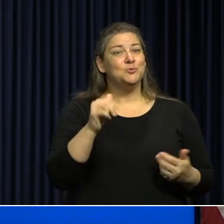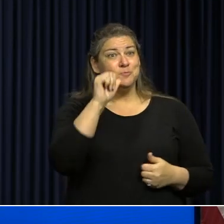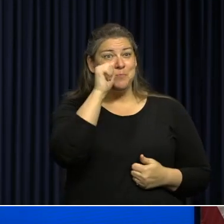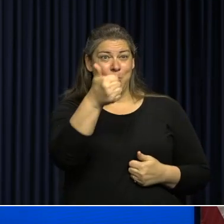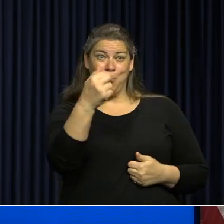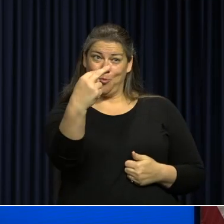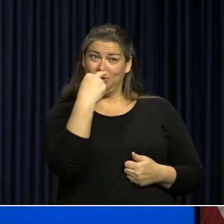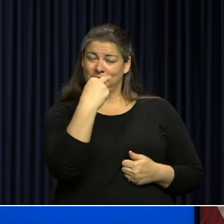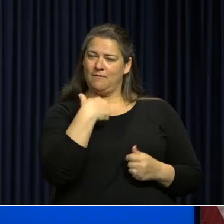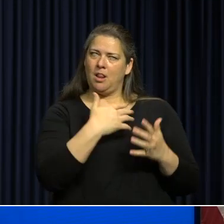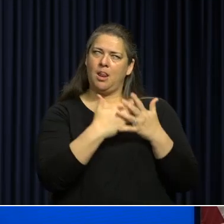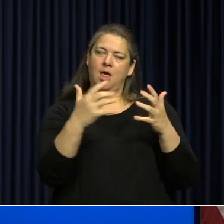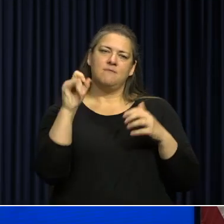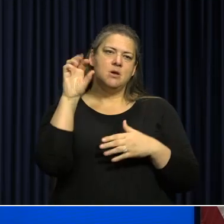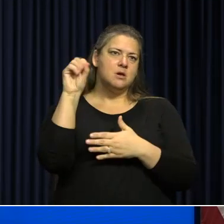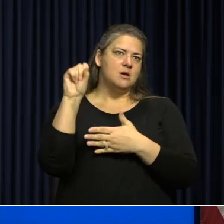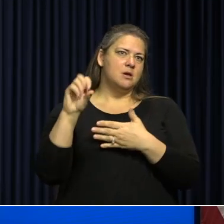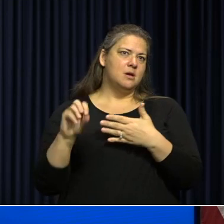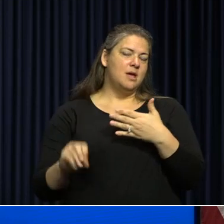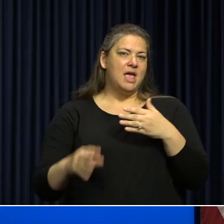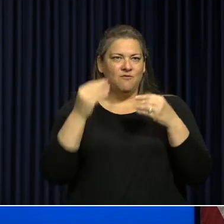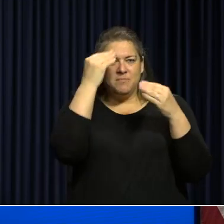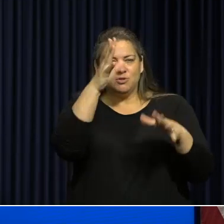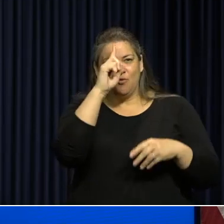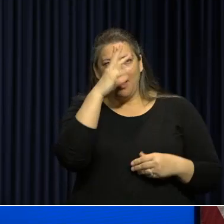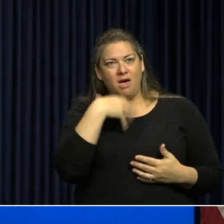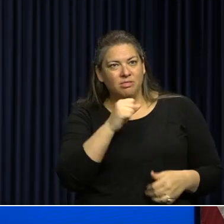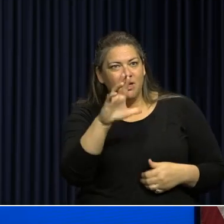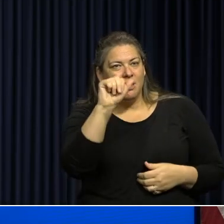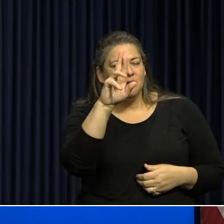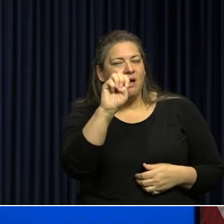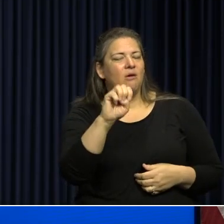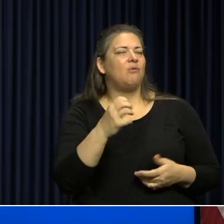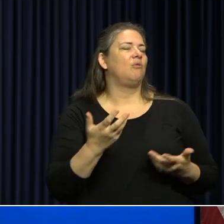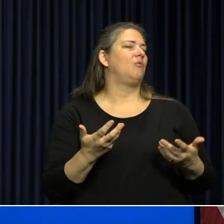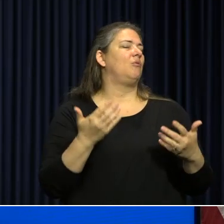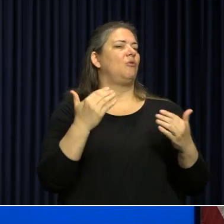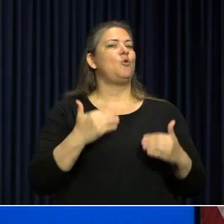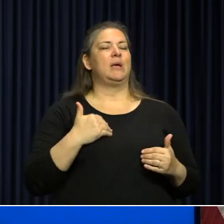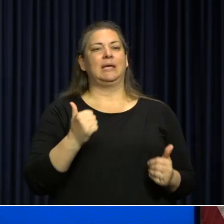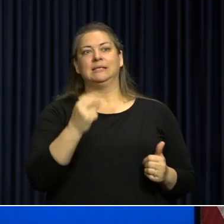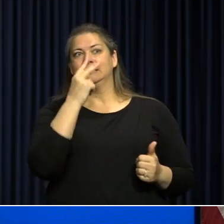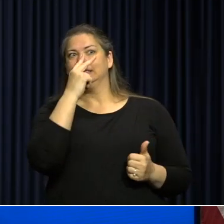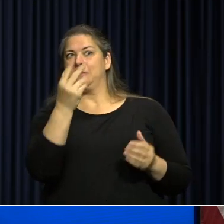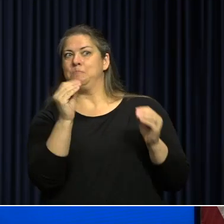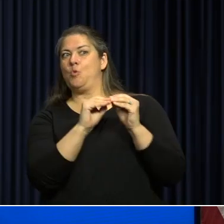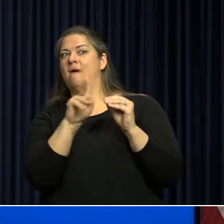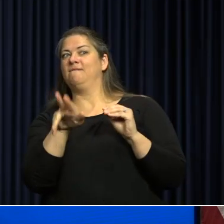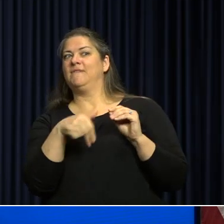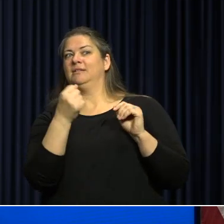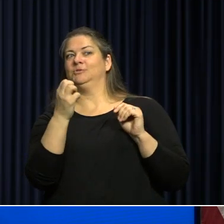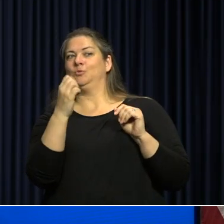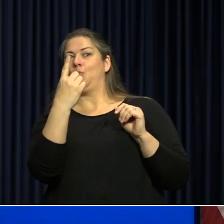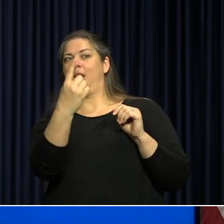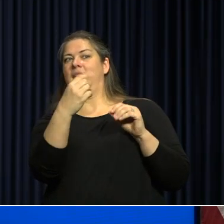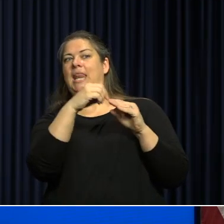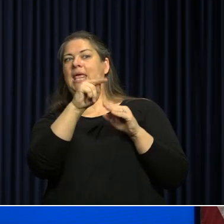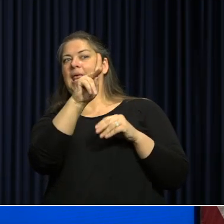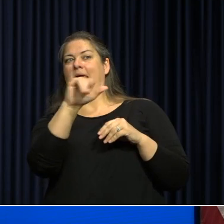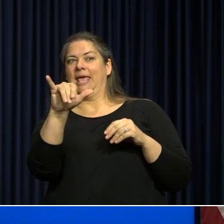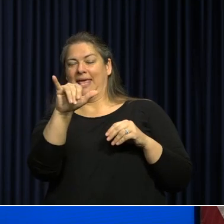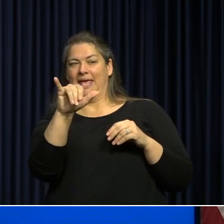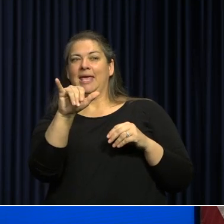to have a whole lot of information on healthcare, on when we hope we can see more of phase 1 in